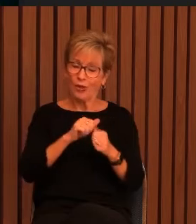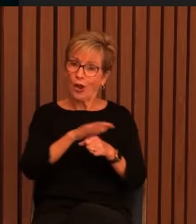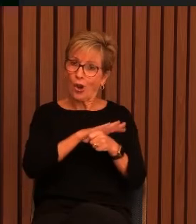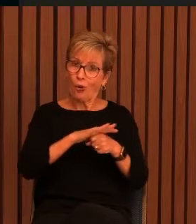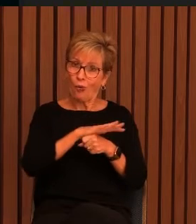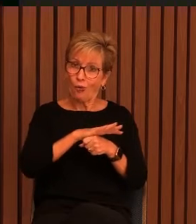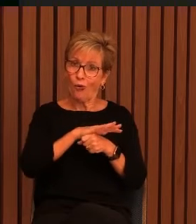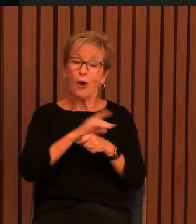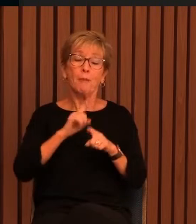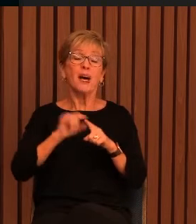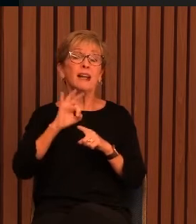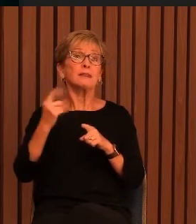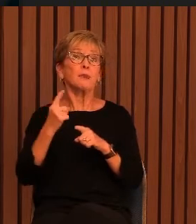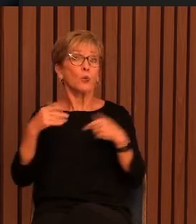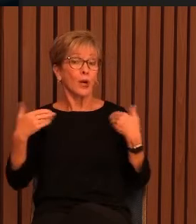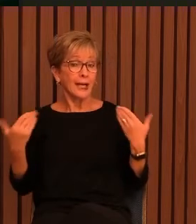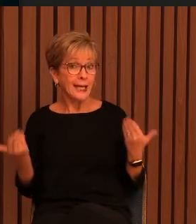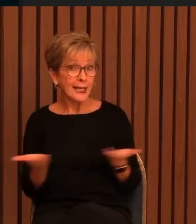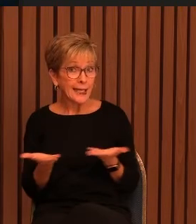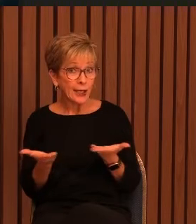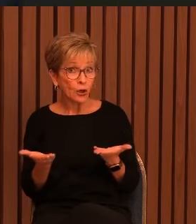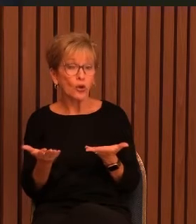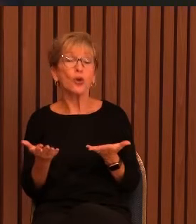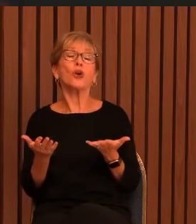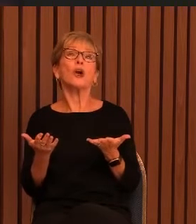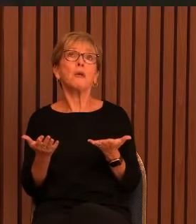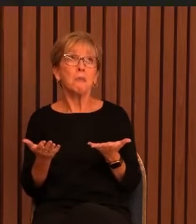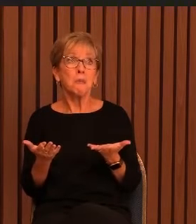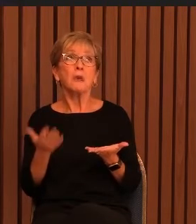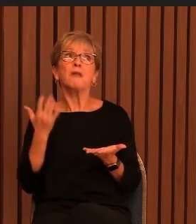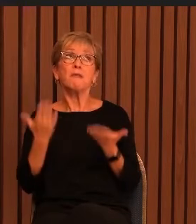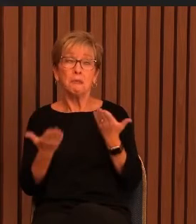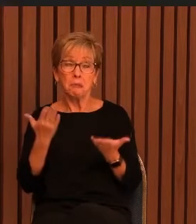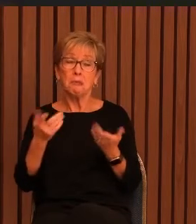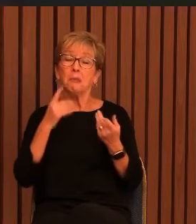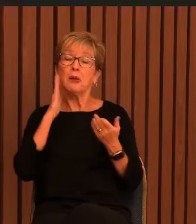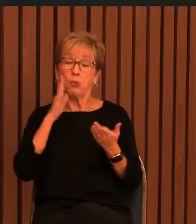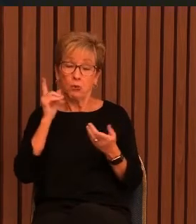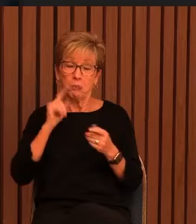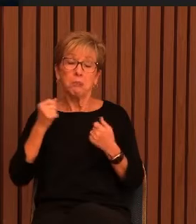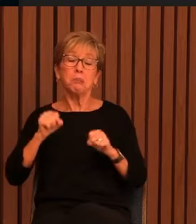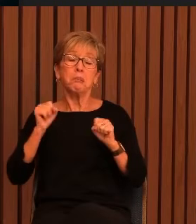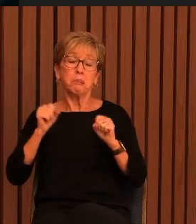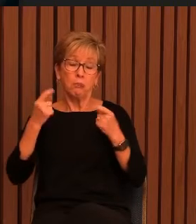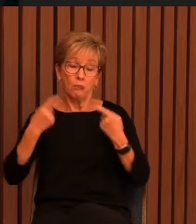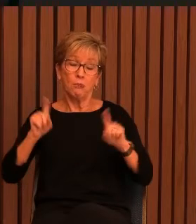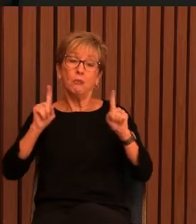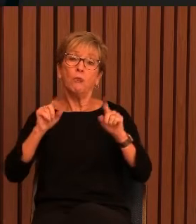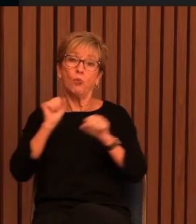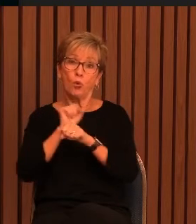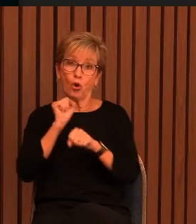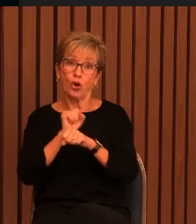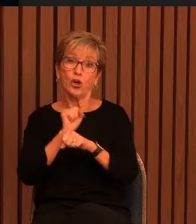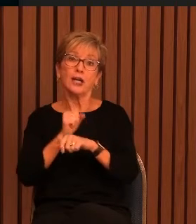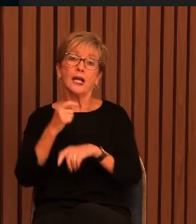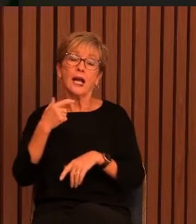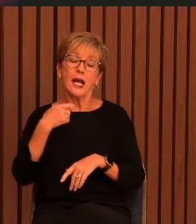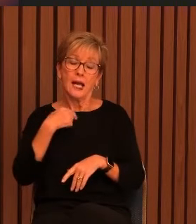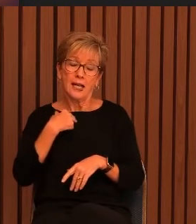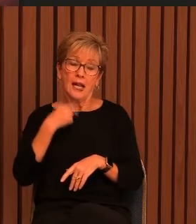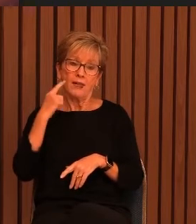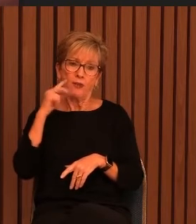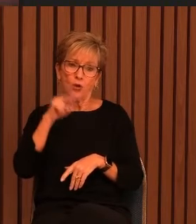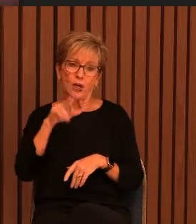But if something works here, it's very likely that it will work other places. So I think looking at what those